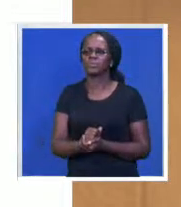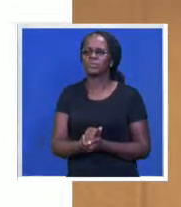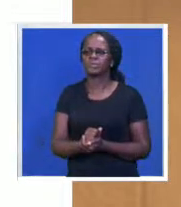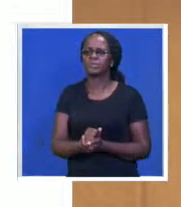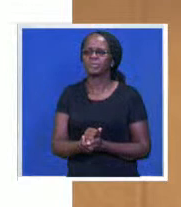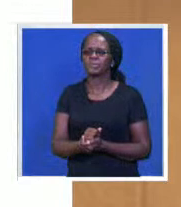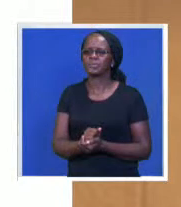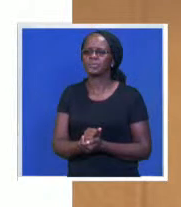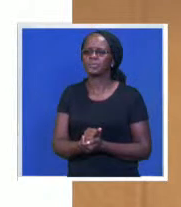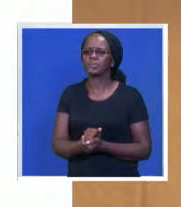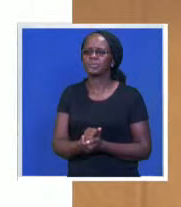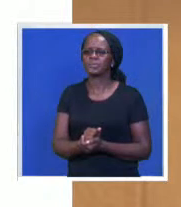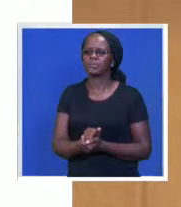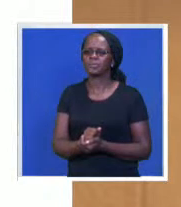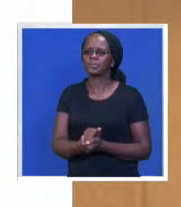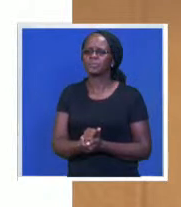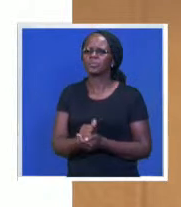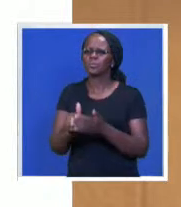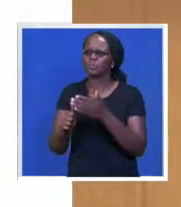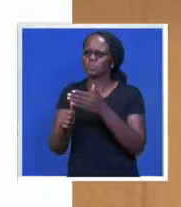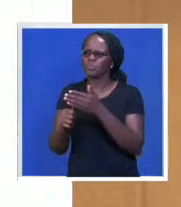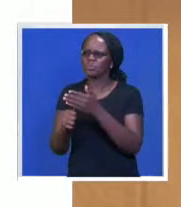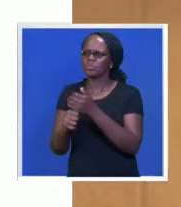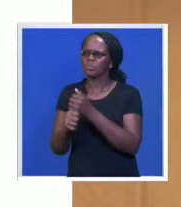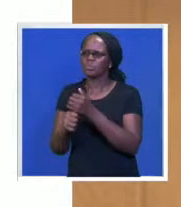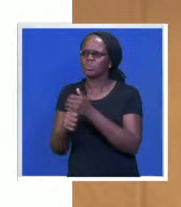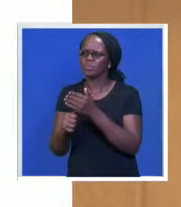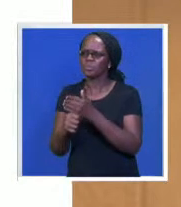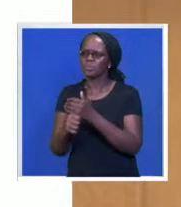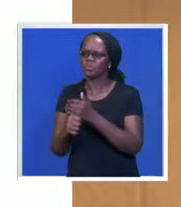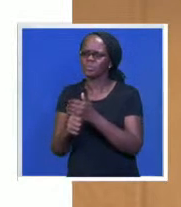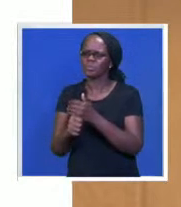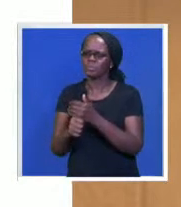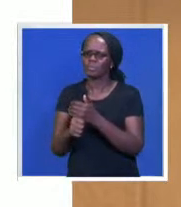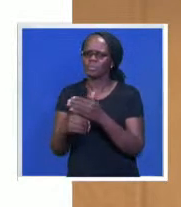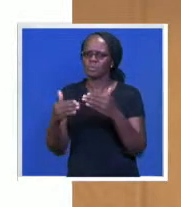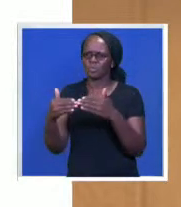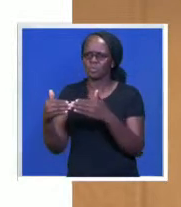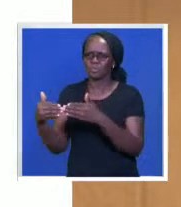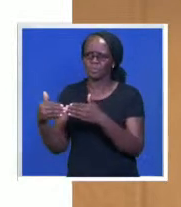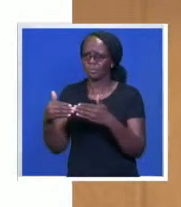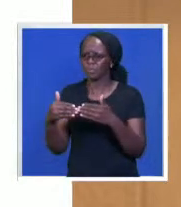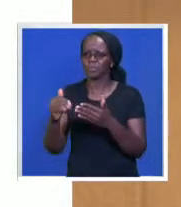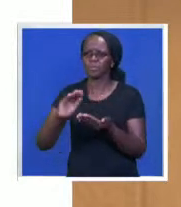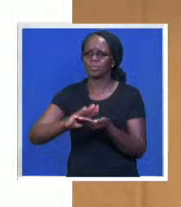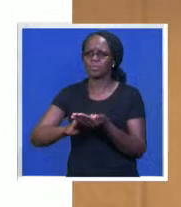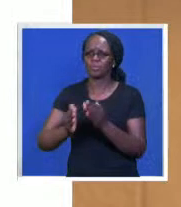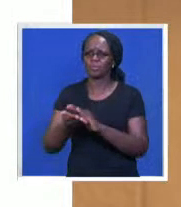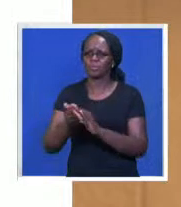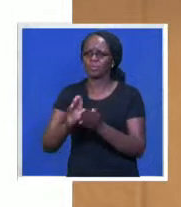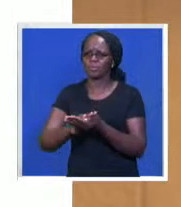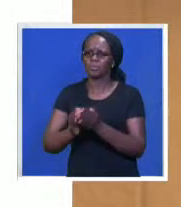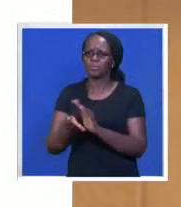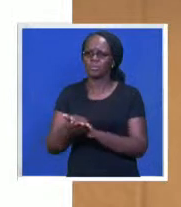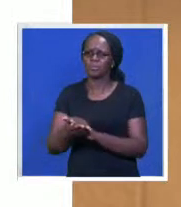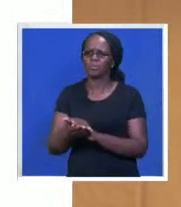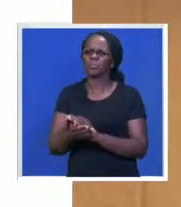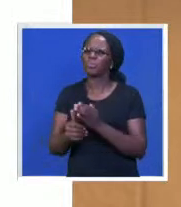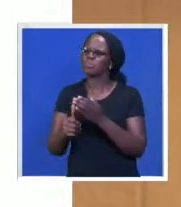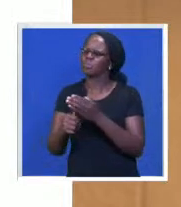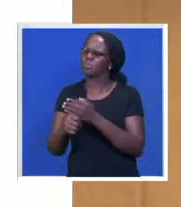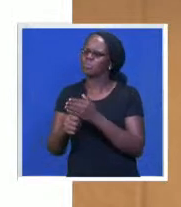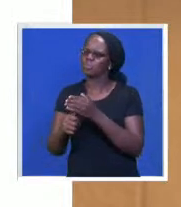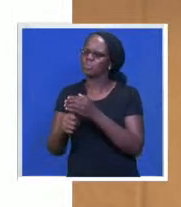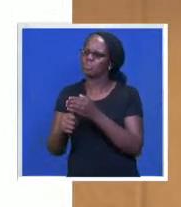Moving on, Lena at home. Importance of taking care of creation. It is important for us, Lena at home, to take care of